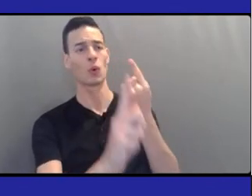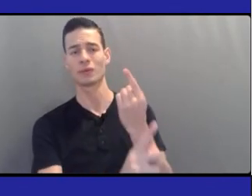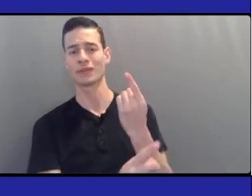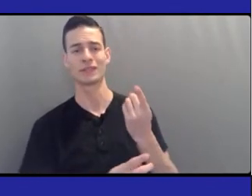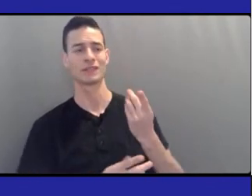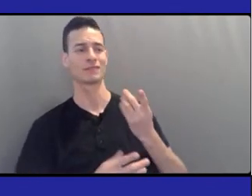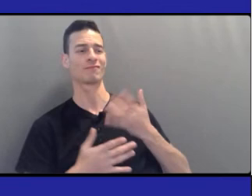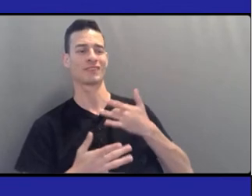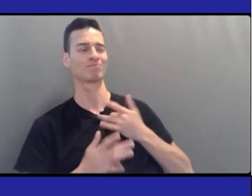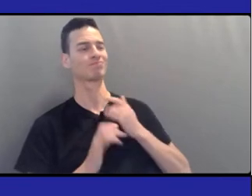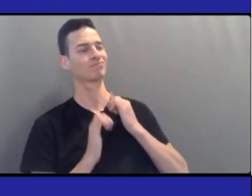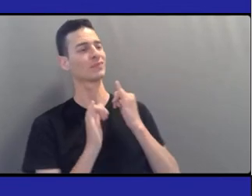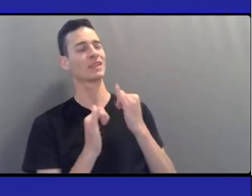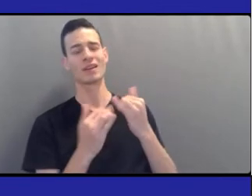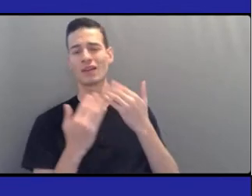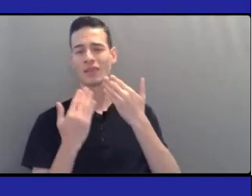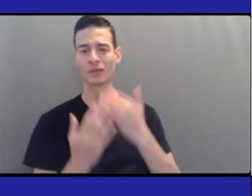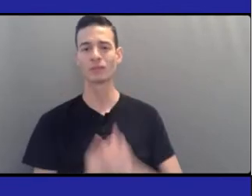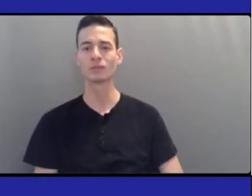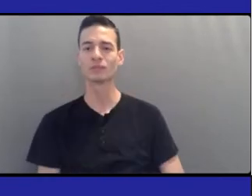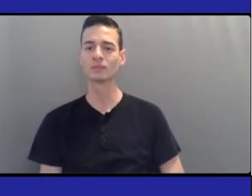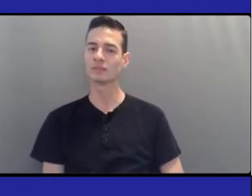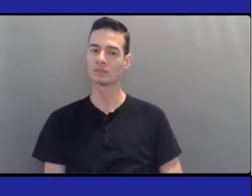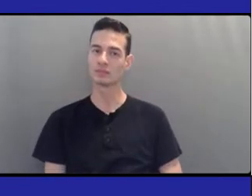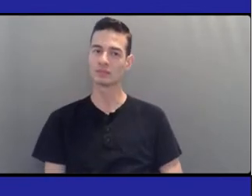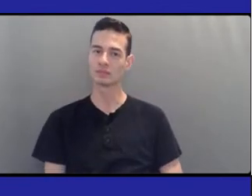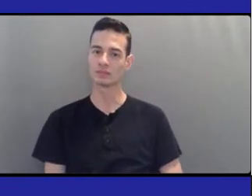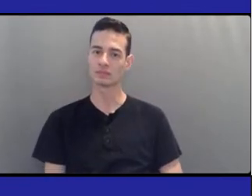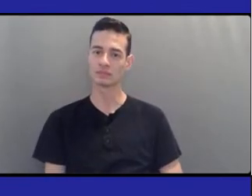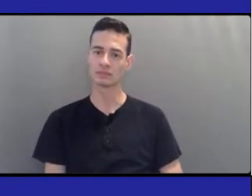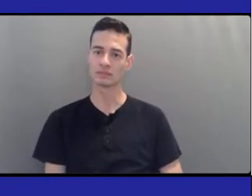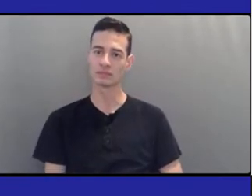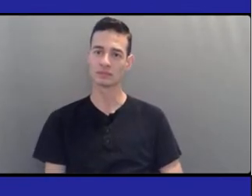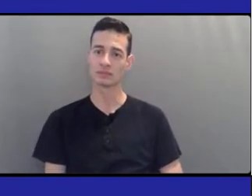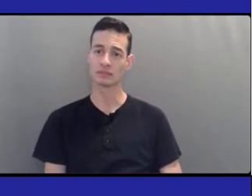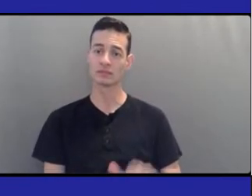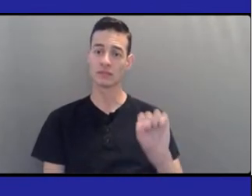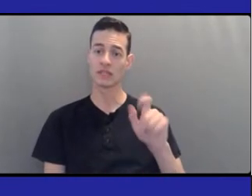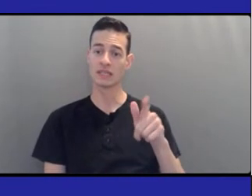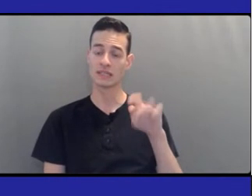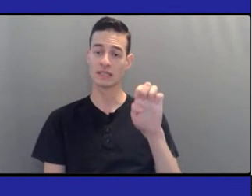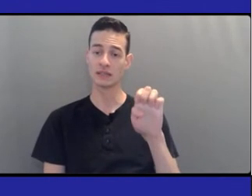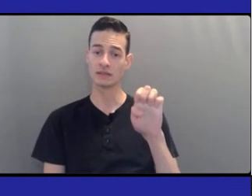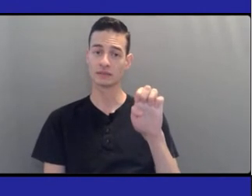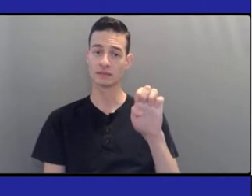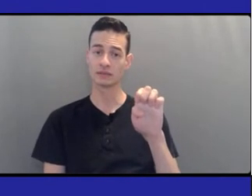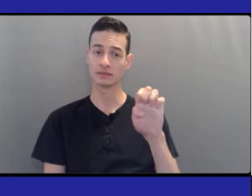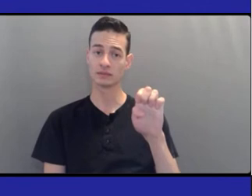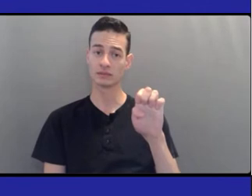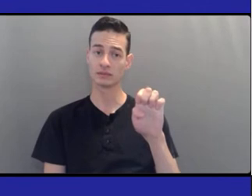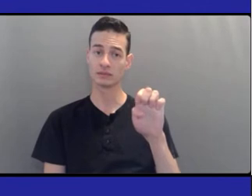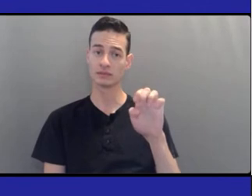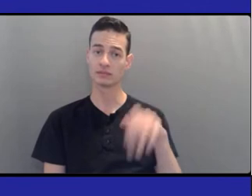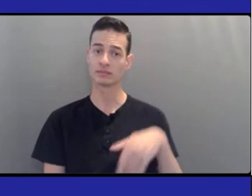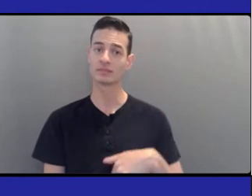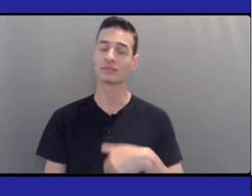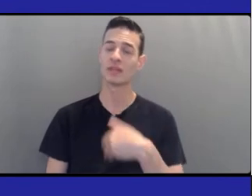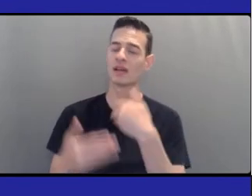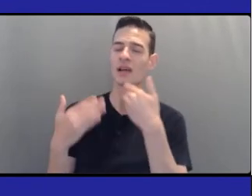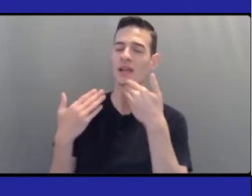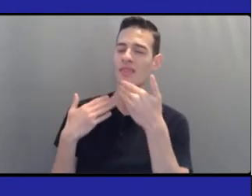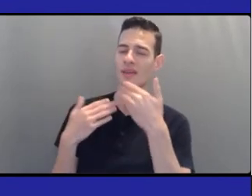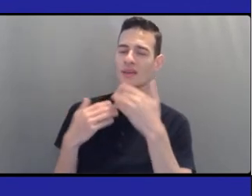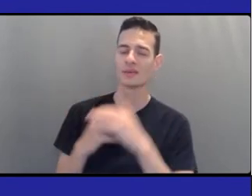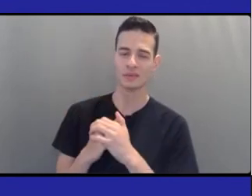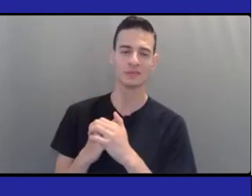again. Thank you. Thank you. Steve. Here, thank you for the kind words for myself as well. So